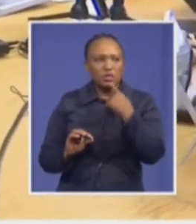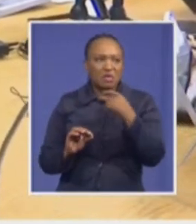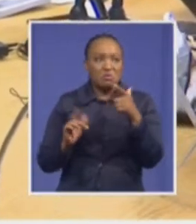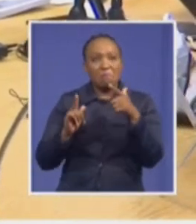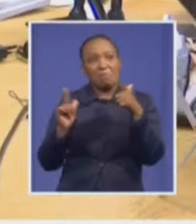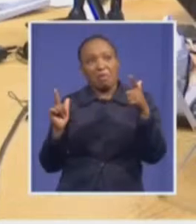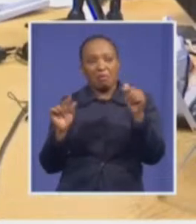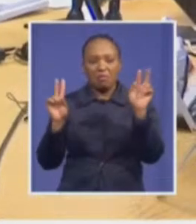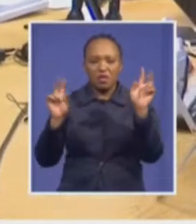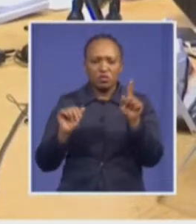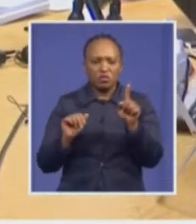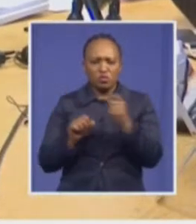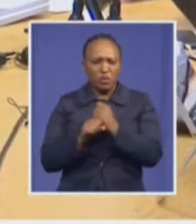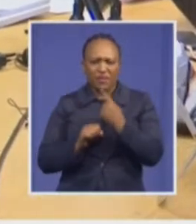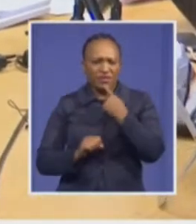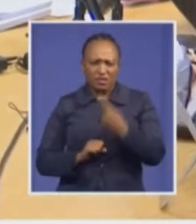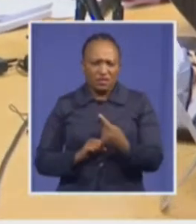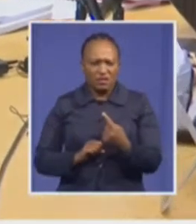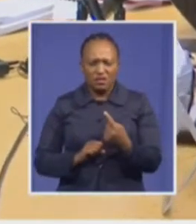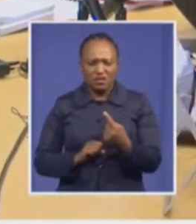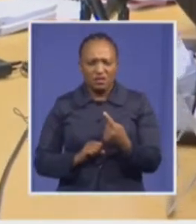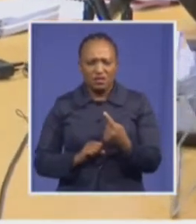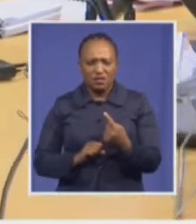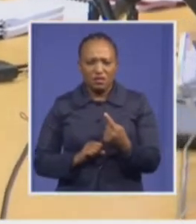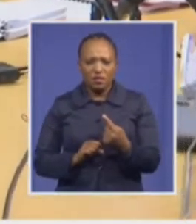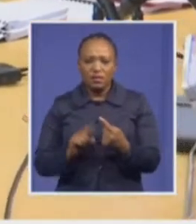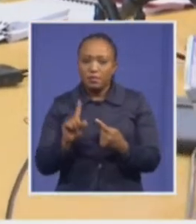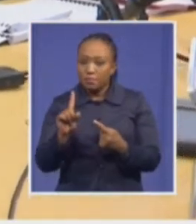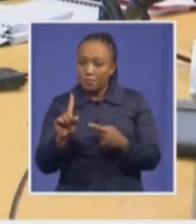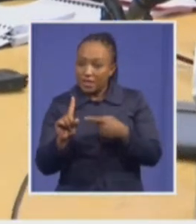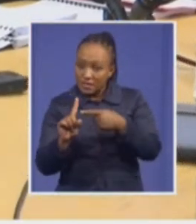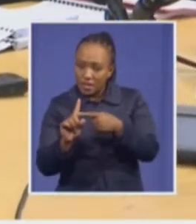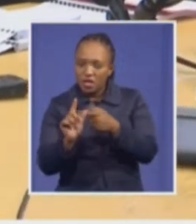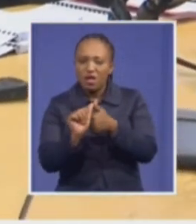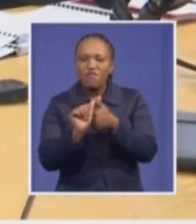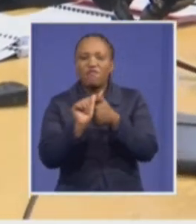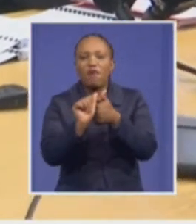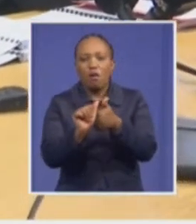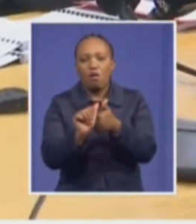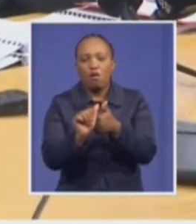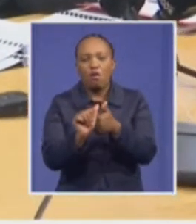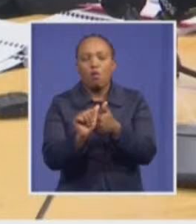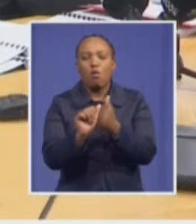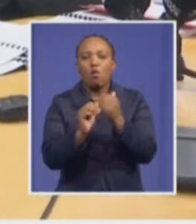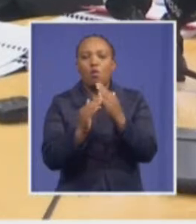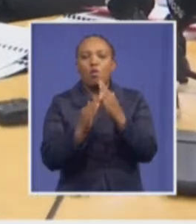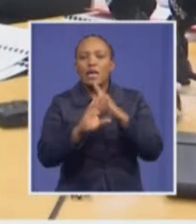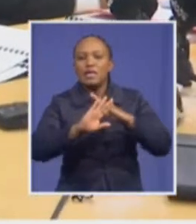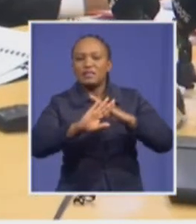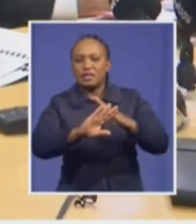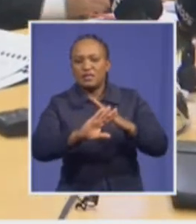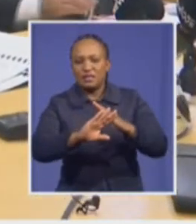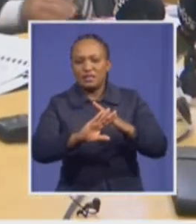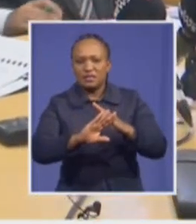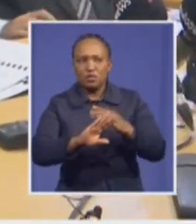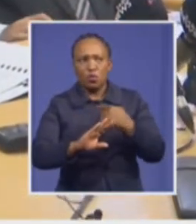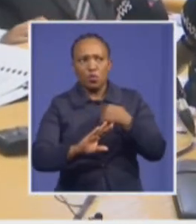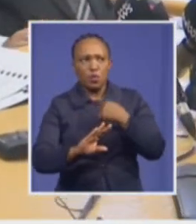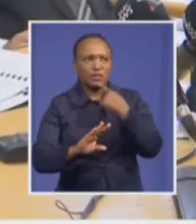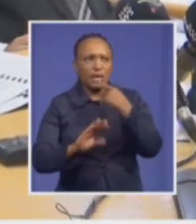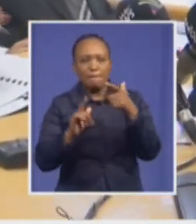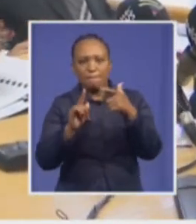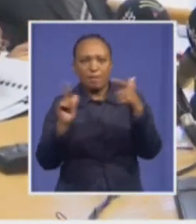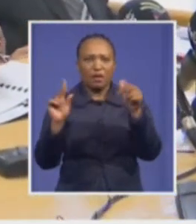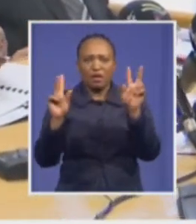She complied with the interdict. We're not saying that it's a big deal. What we're saying is that the charges against her